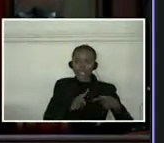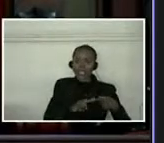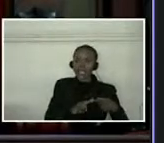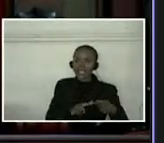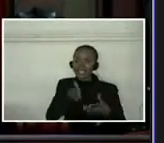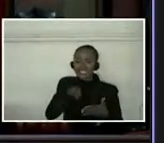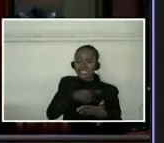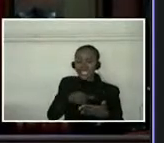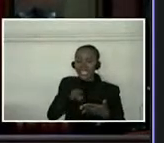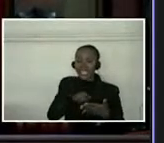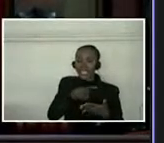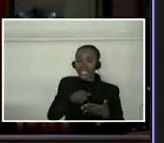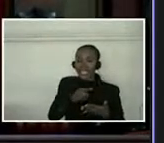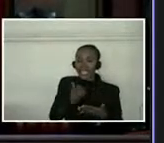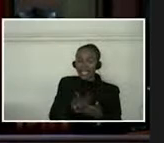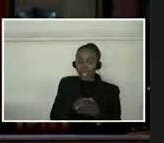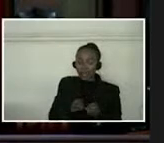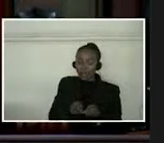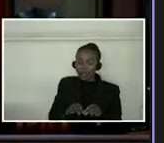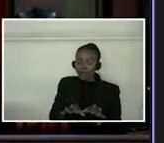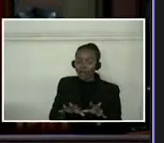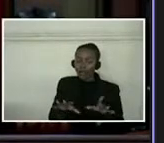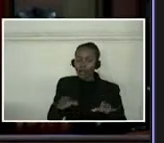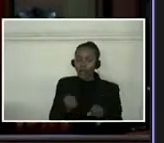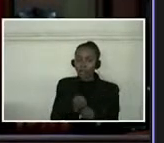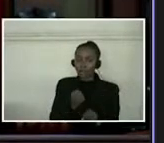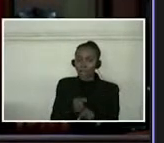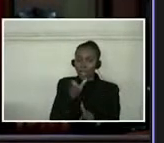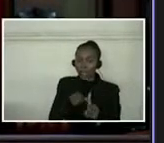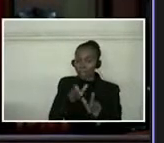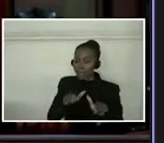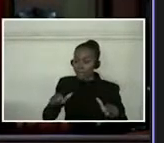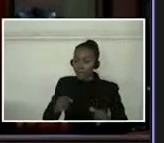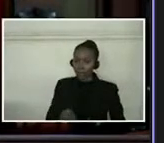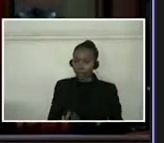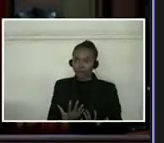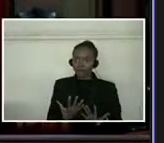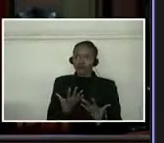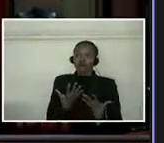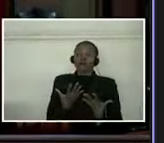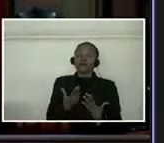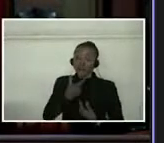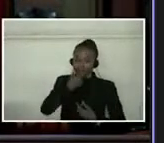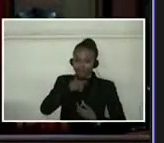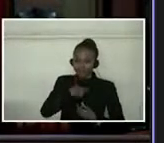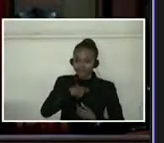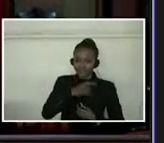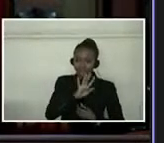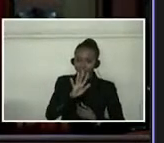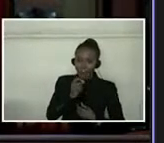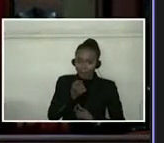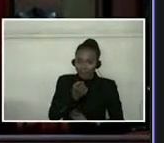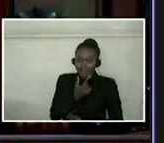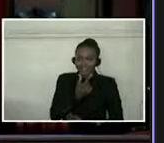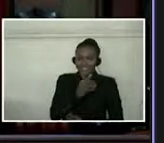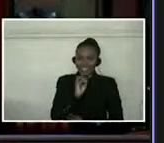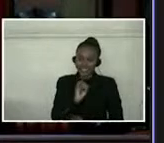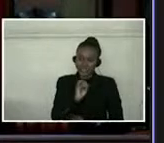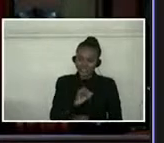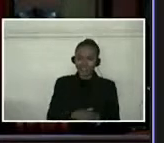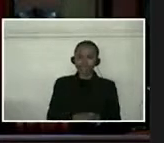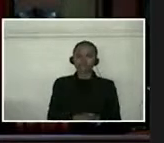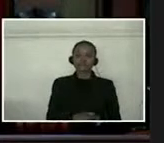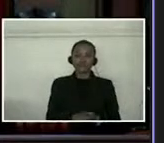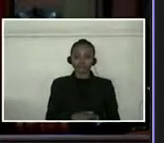close coach chairperson the mission of this department is to provide an integrated arts and culture services for the people of